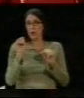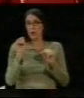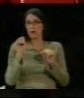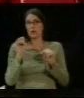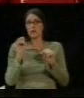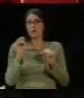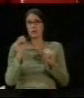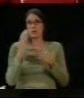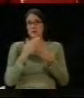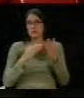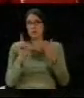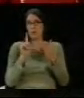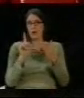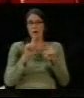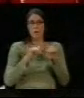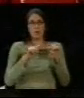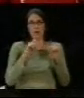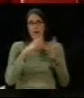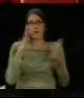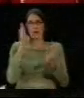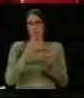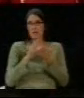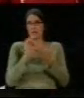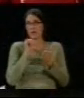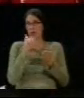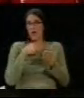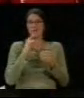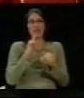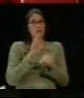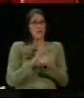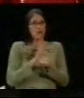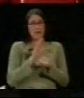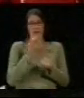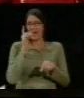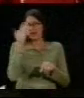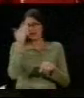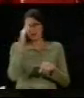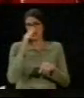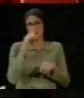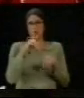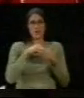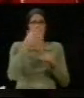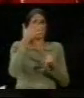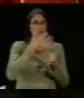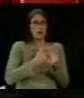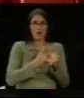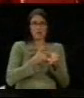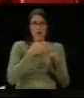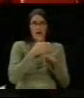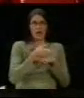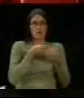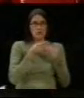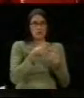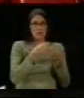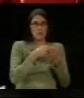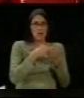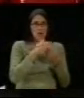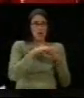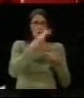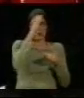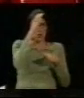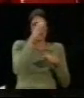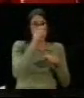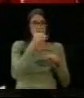less. If I don't have guarantee, if I don't know that in 5 months after spending money on concept